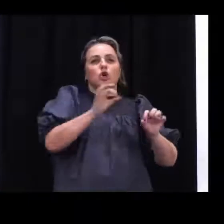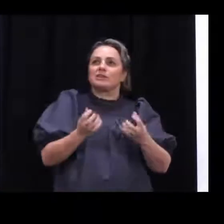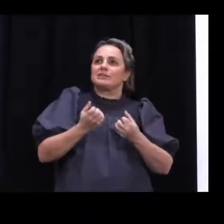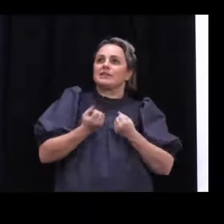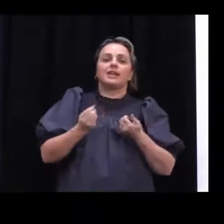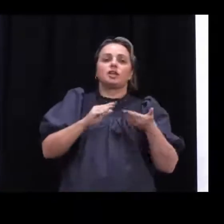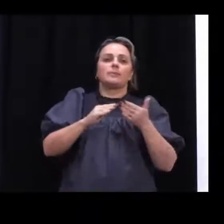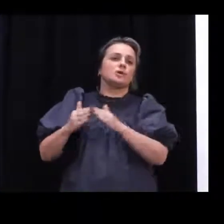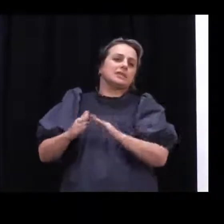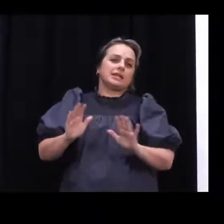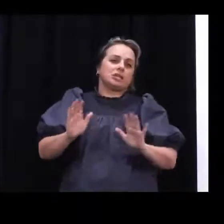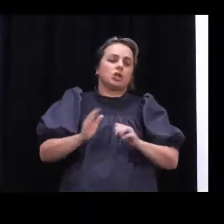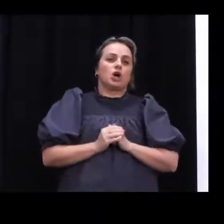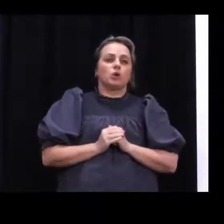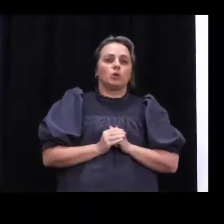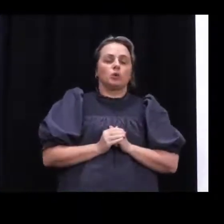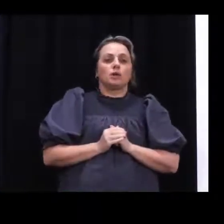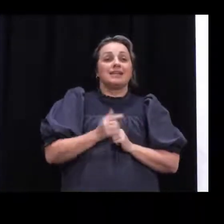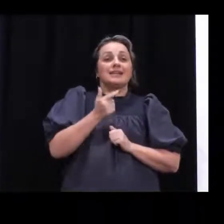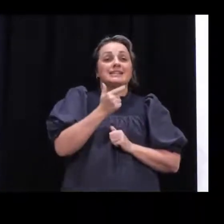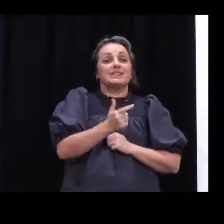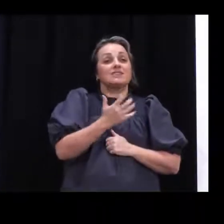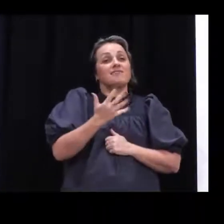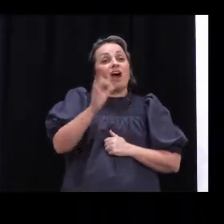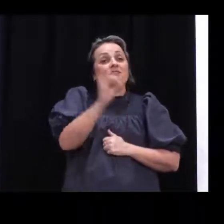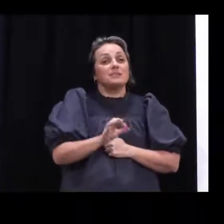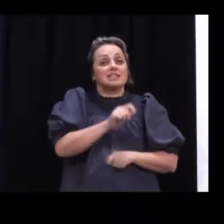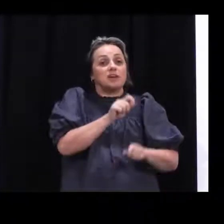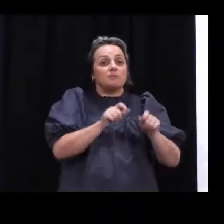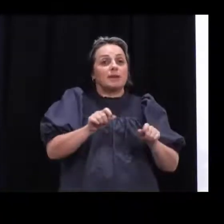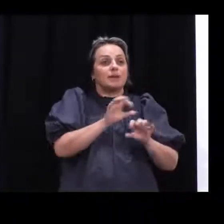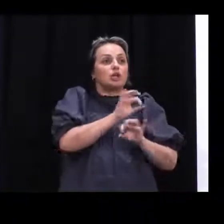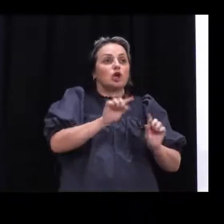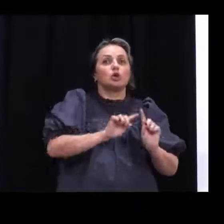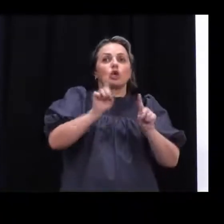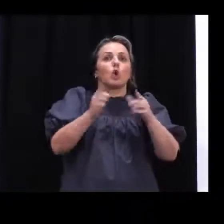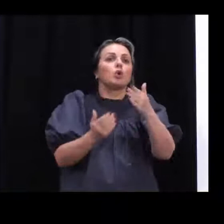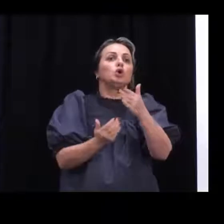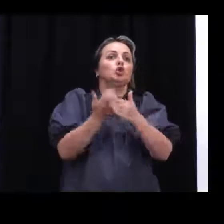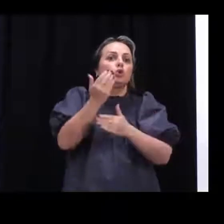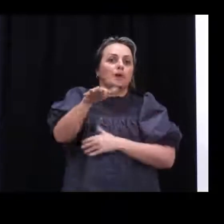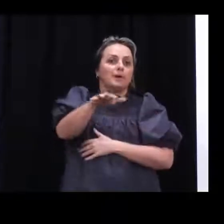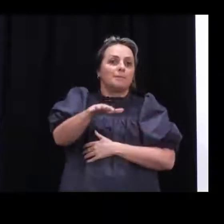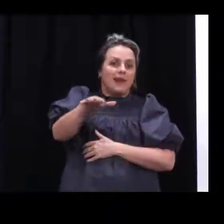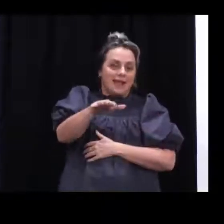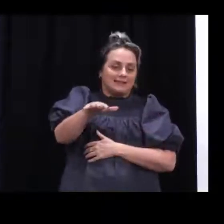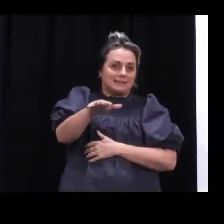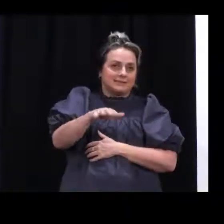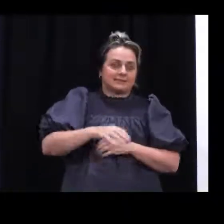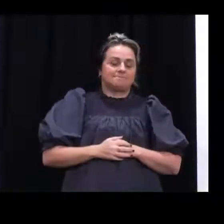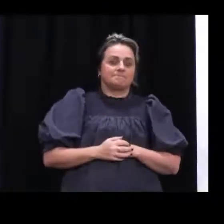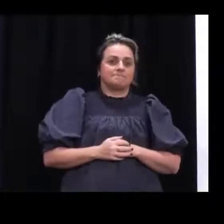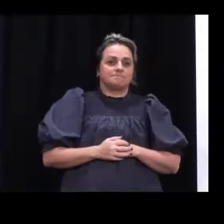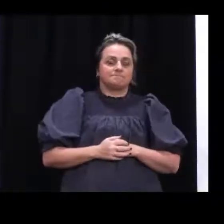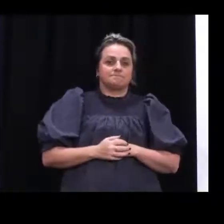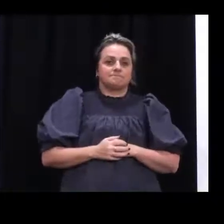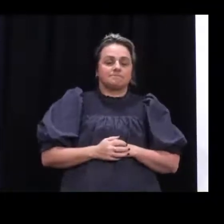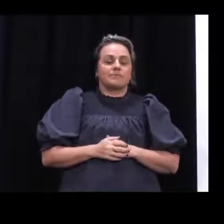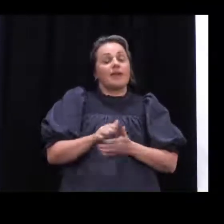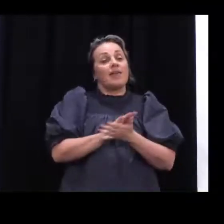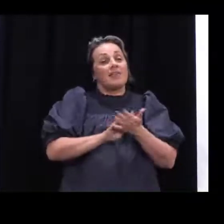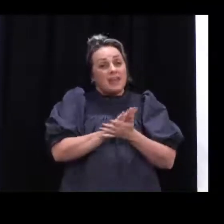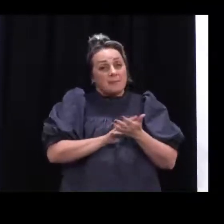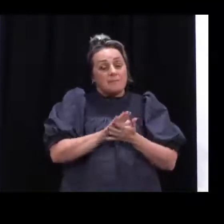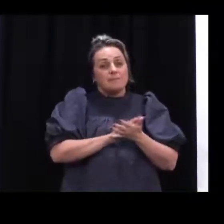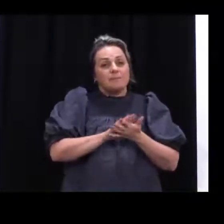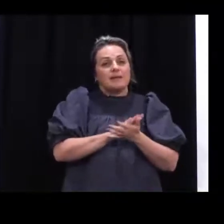And 75% did not create any exposure events, similar to the proportion the day before, which was 77%. So that implies